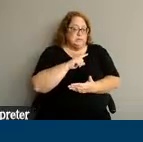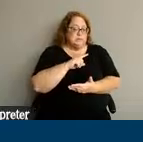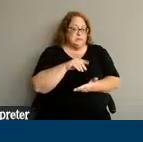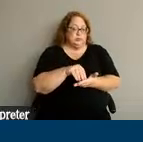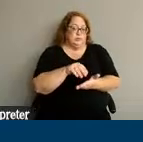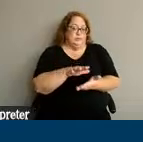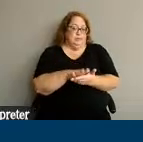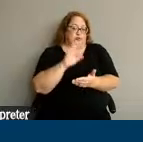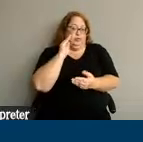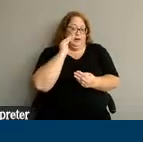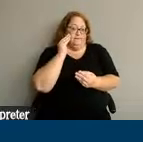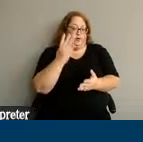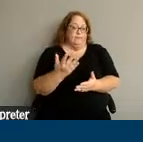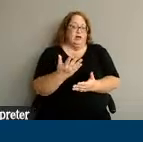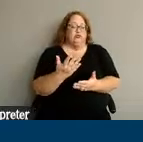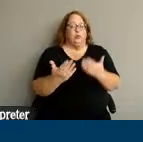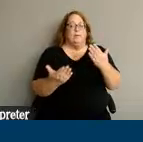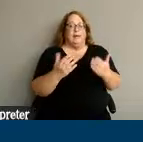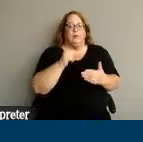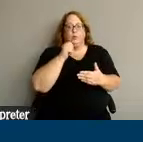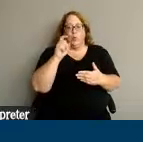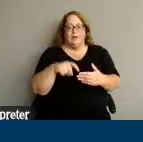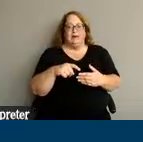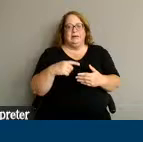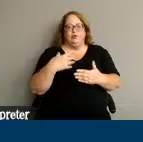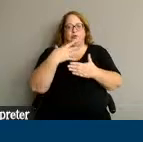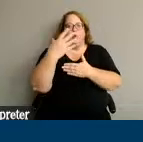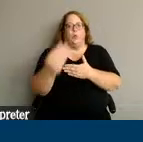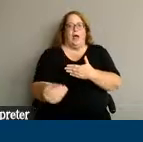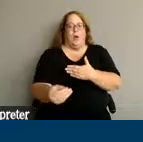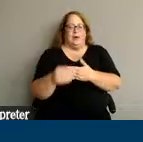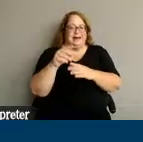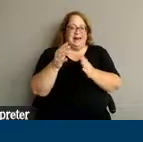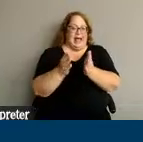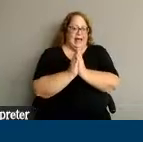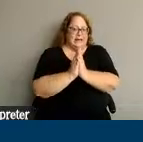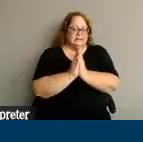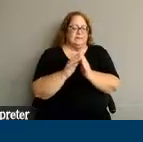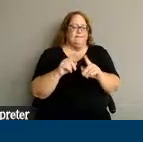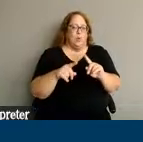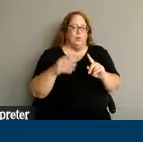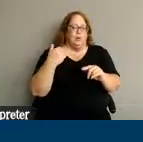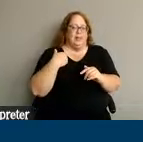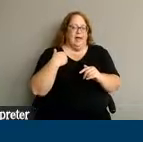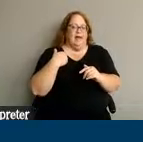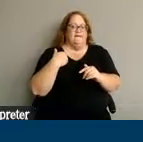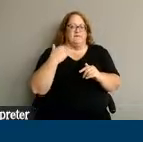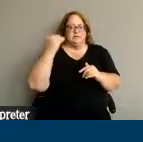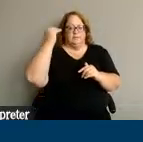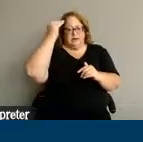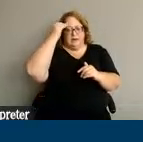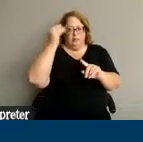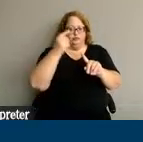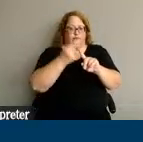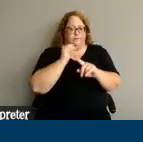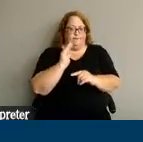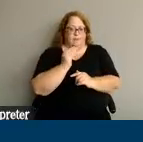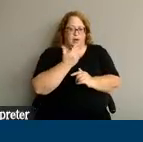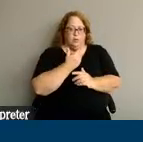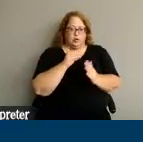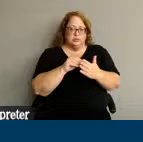capture that information where we may not need to go out and ask for that, but we'll have some level of insight from our